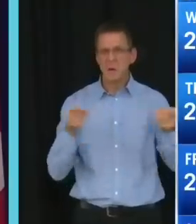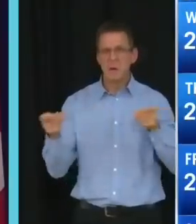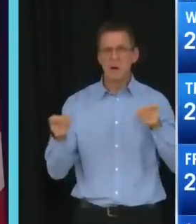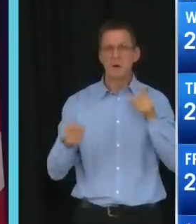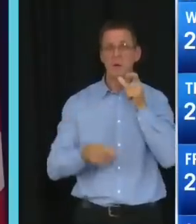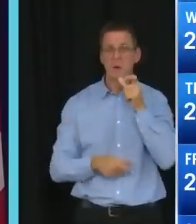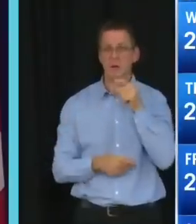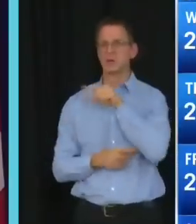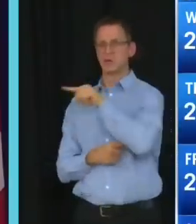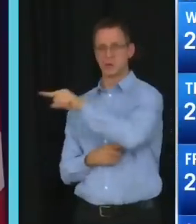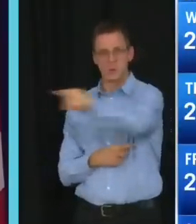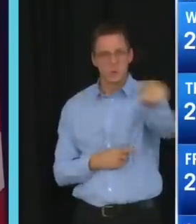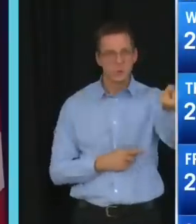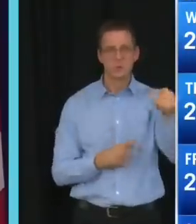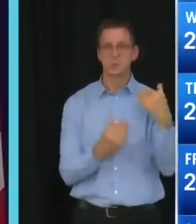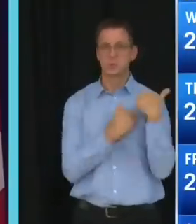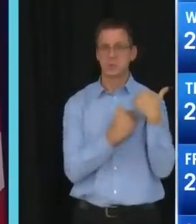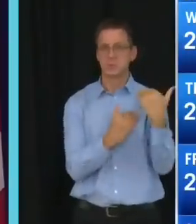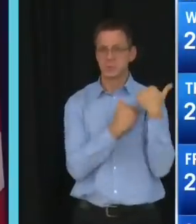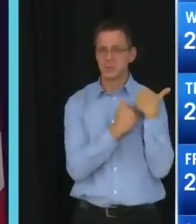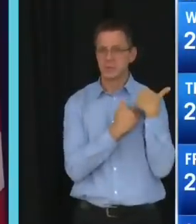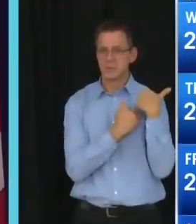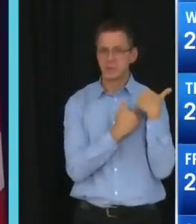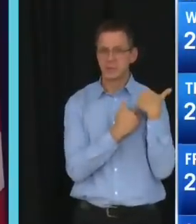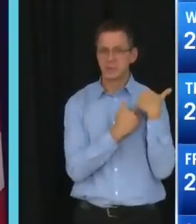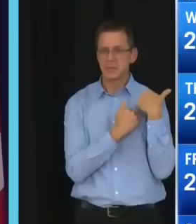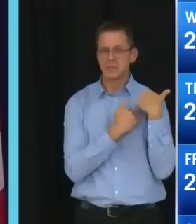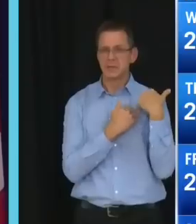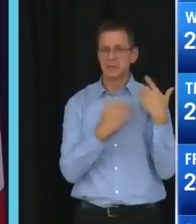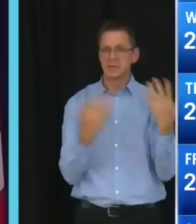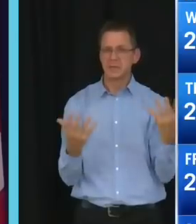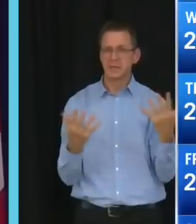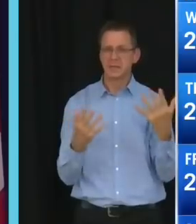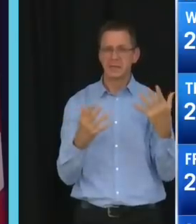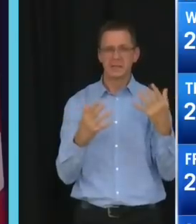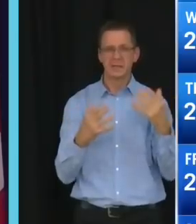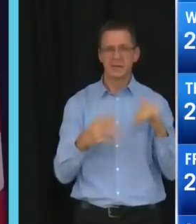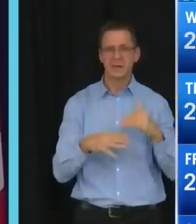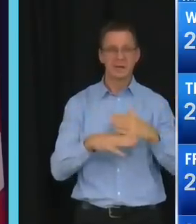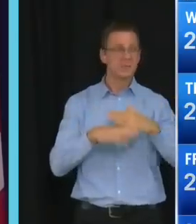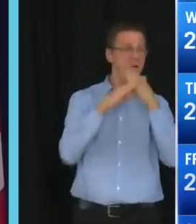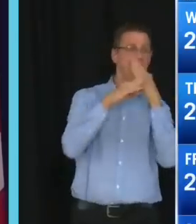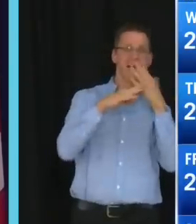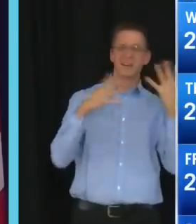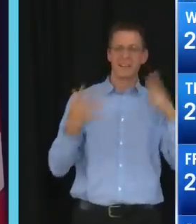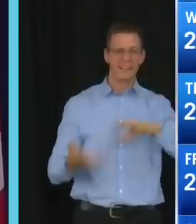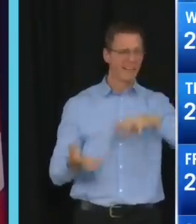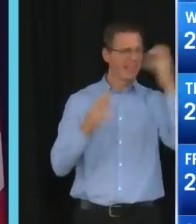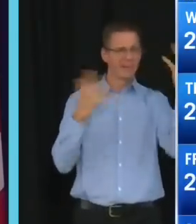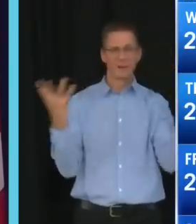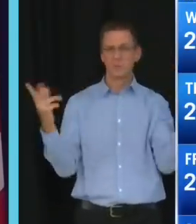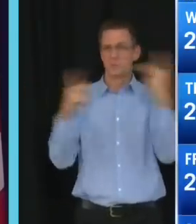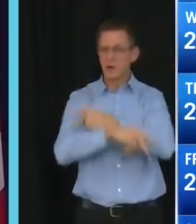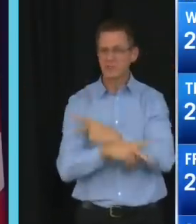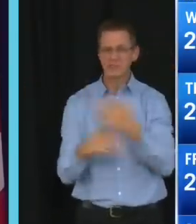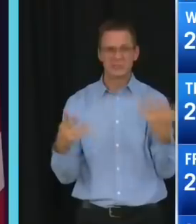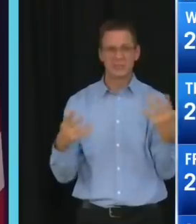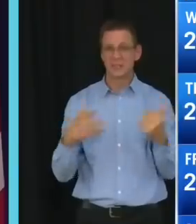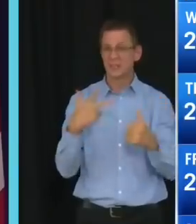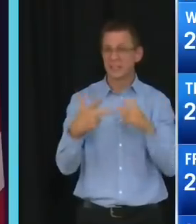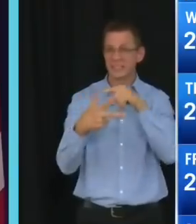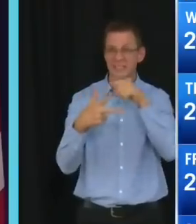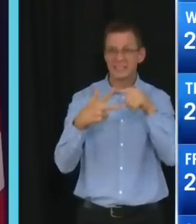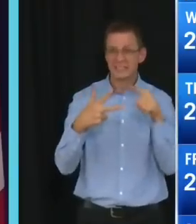To prevent an ongoing crisis, we must do three things urgently. First, we must maximize our